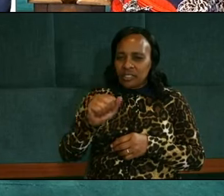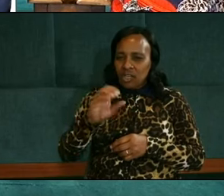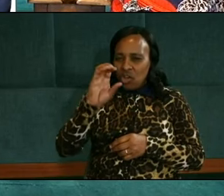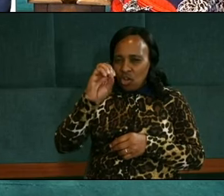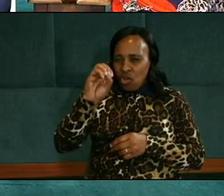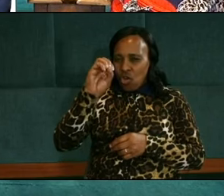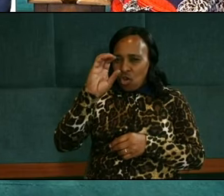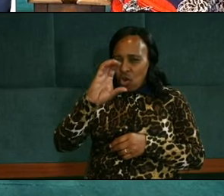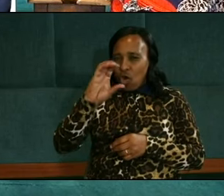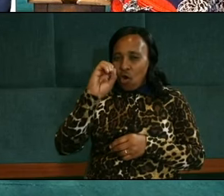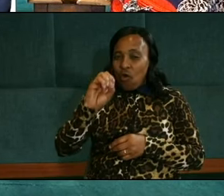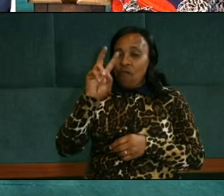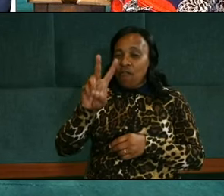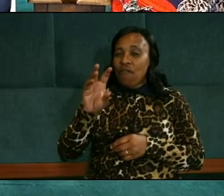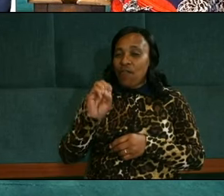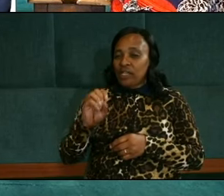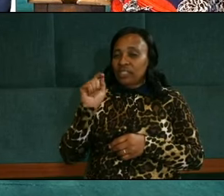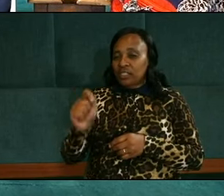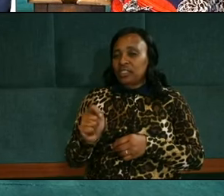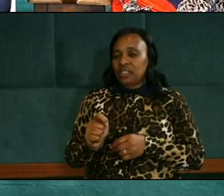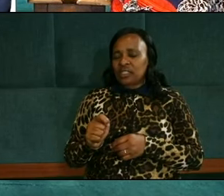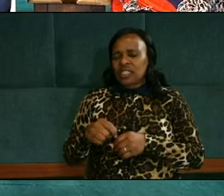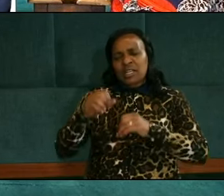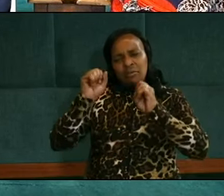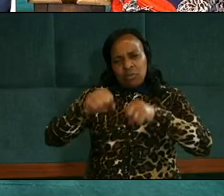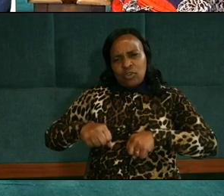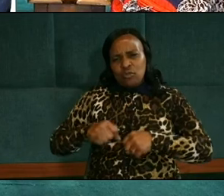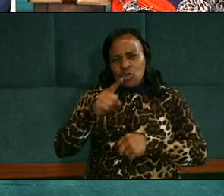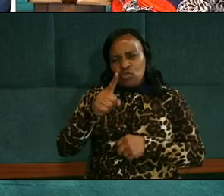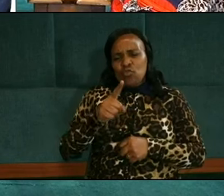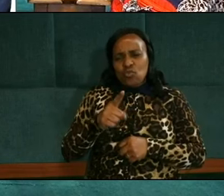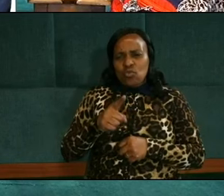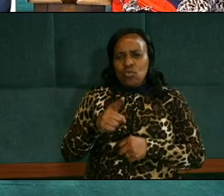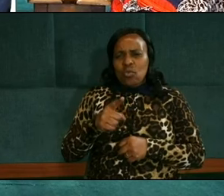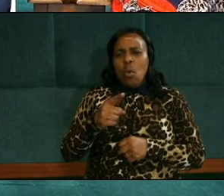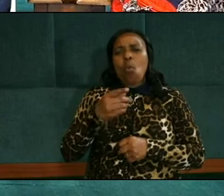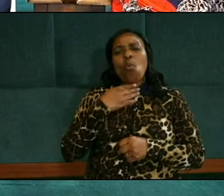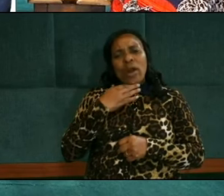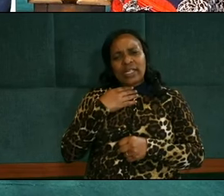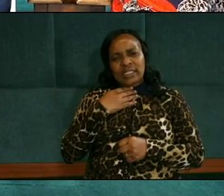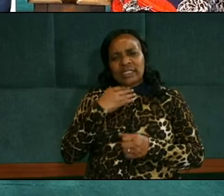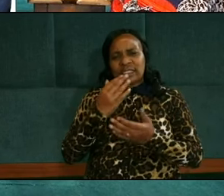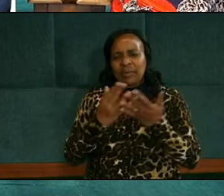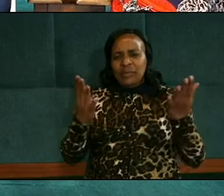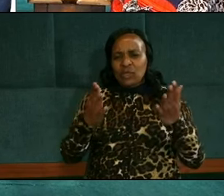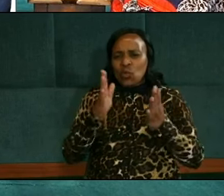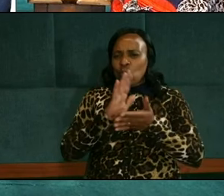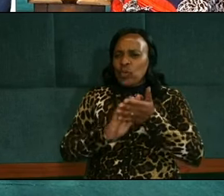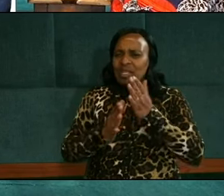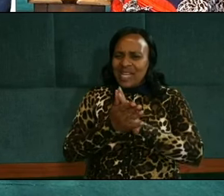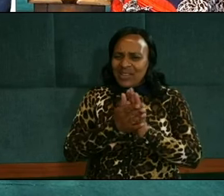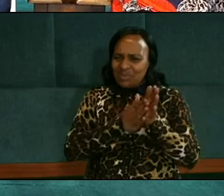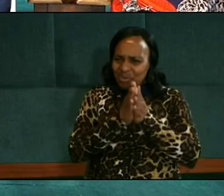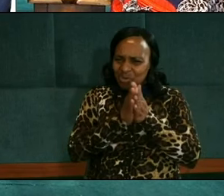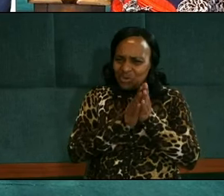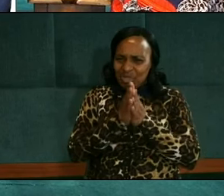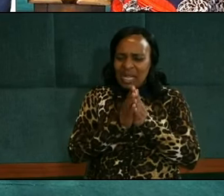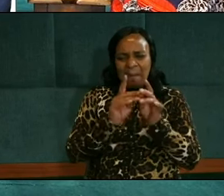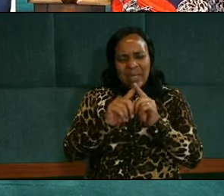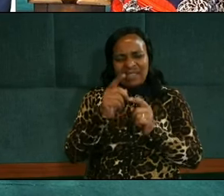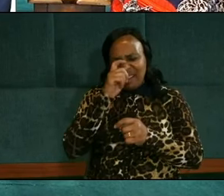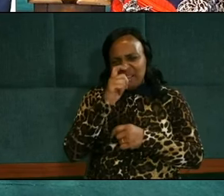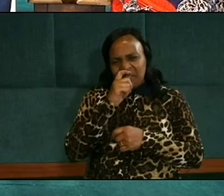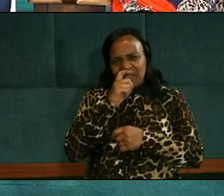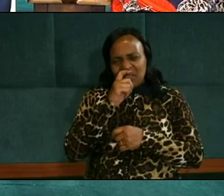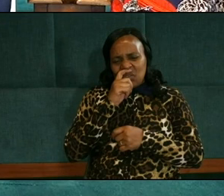gifts. All right, so it is possible to covet something without a motivation of envy. Envy is not